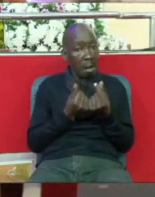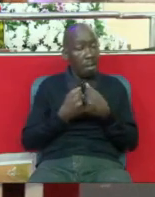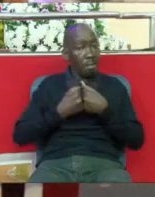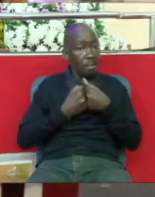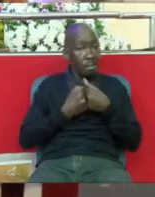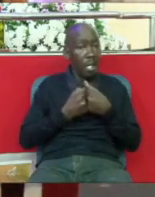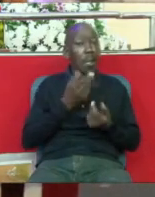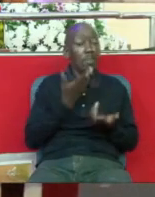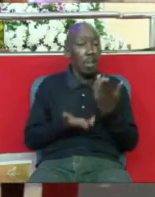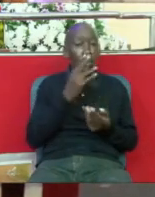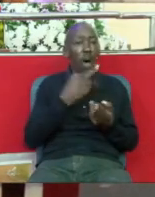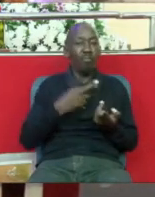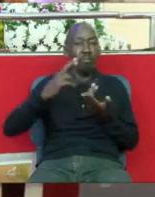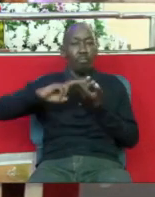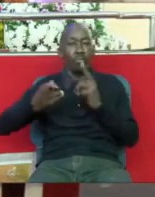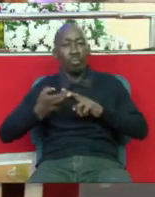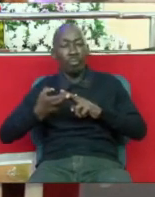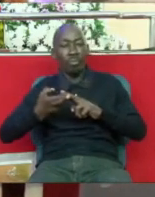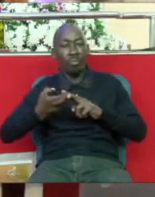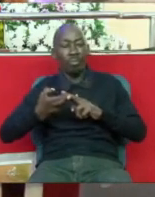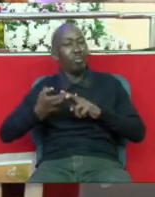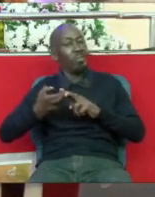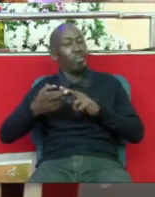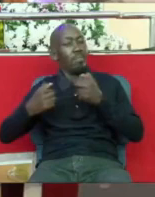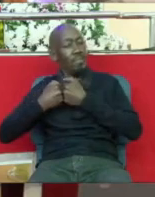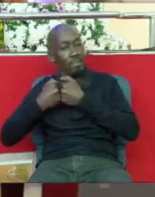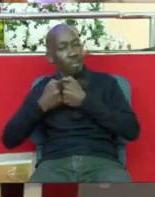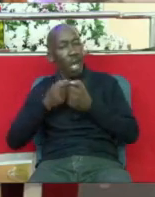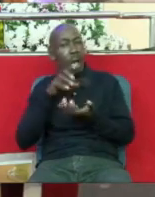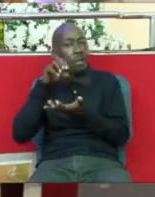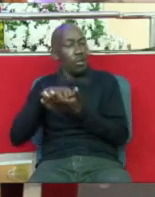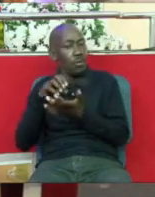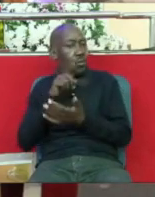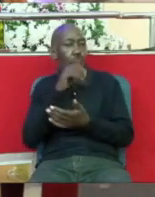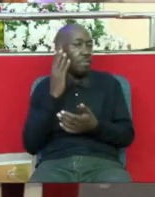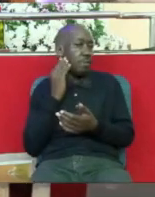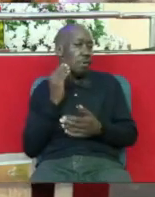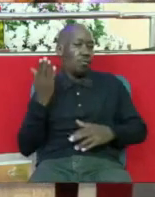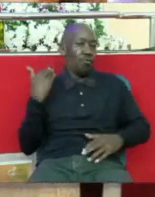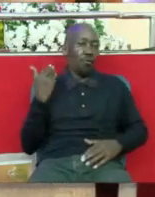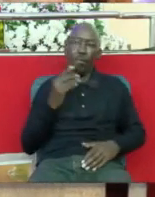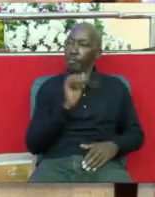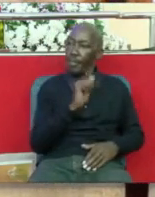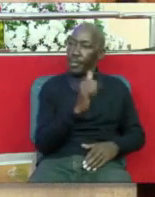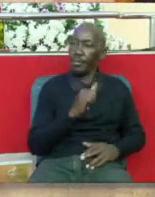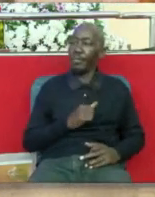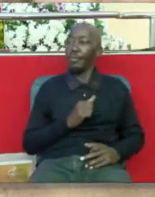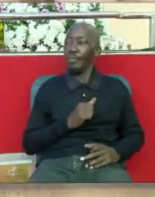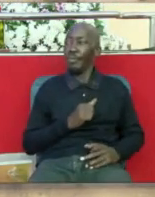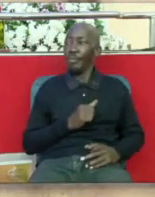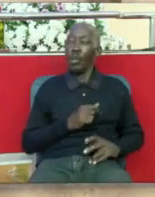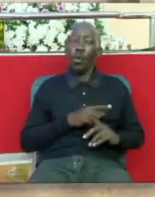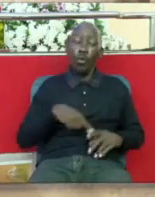Maybe it's a relational issue. Pengine ni swala la mahusiano. A situation you've not been before. Hali ambayo haujapitia hapo awali. And